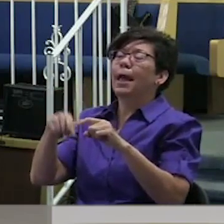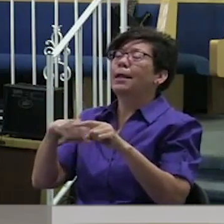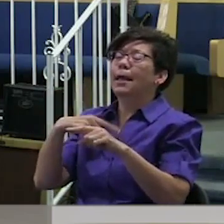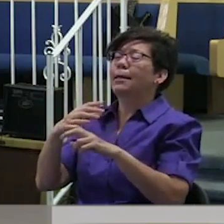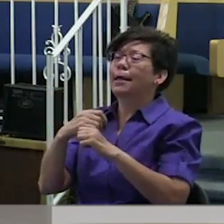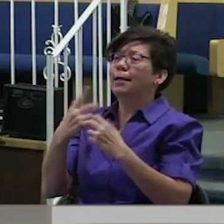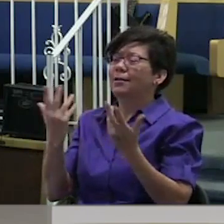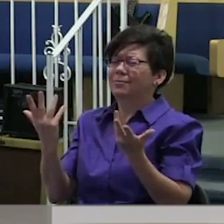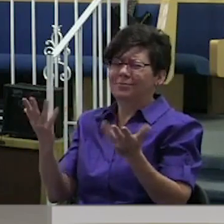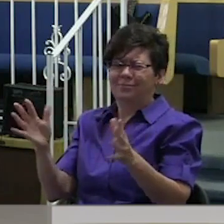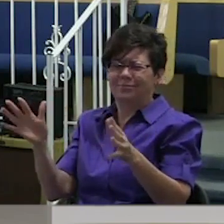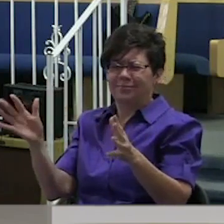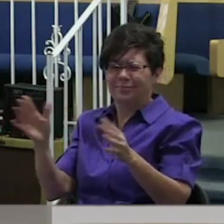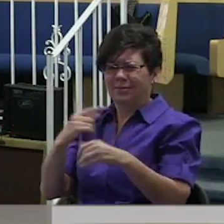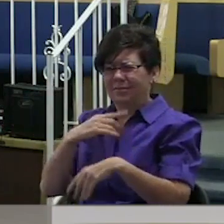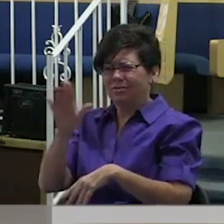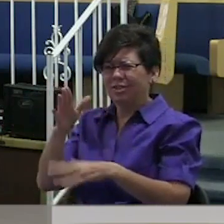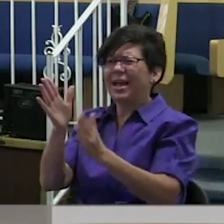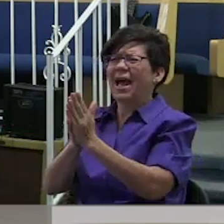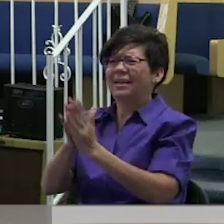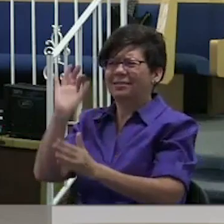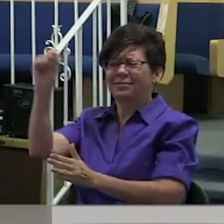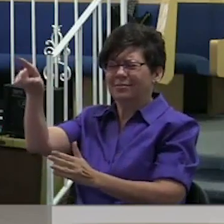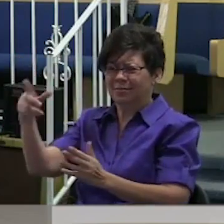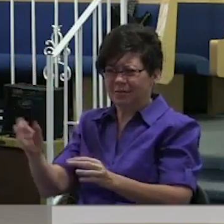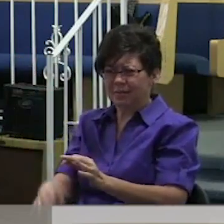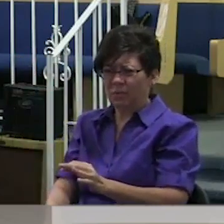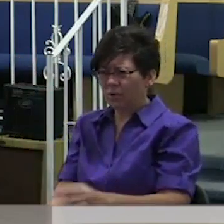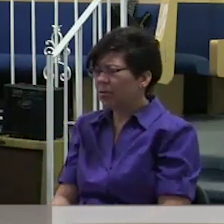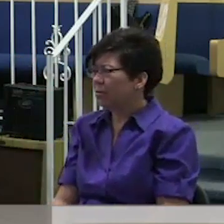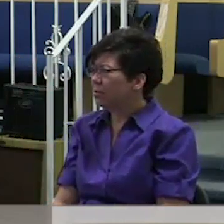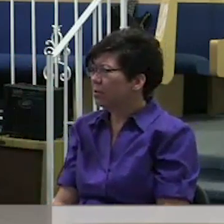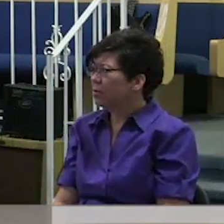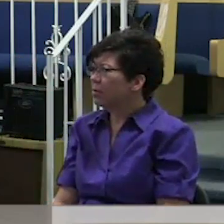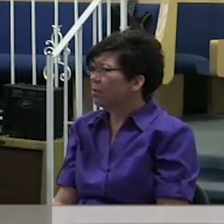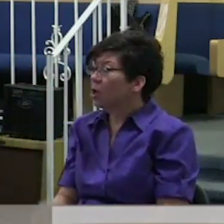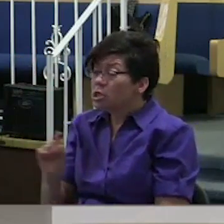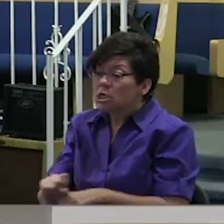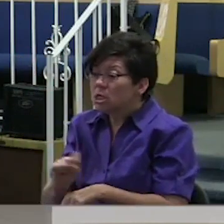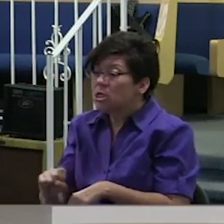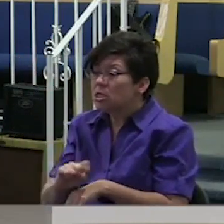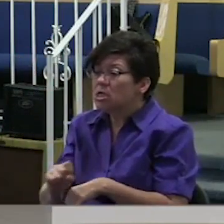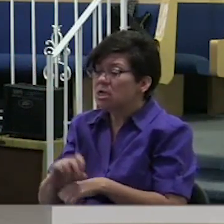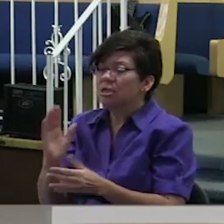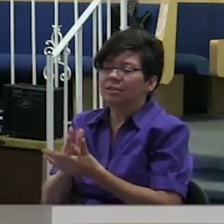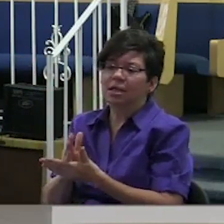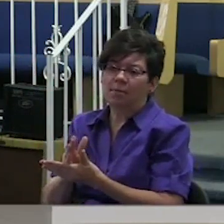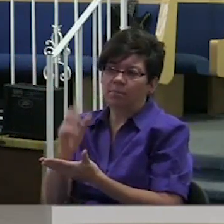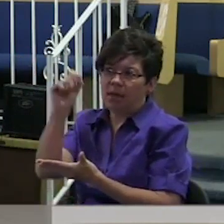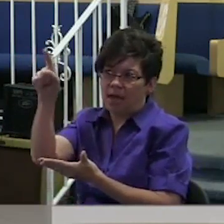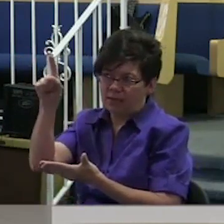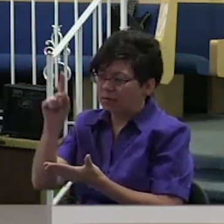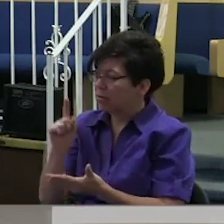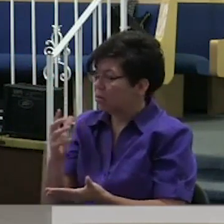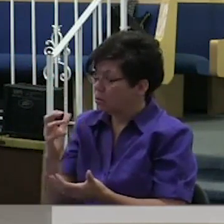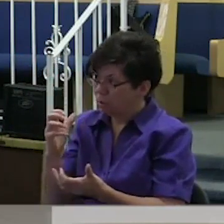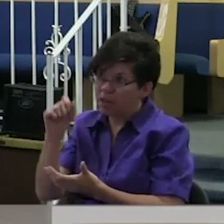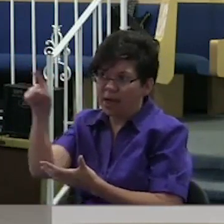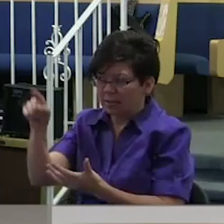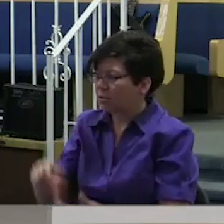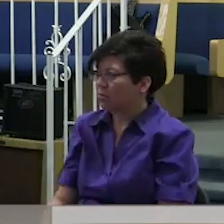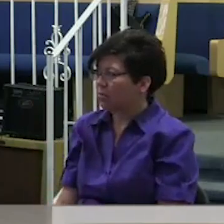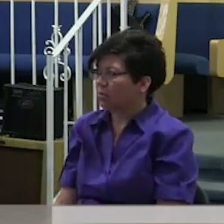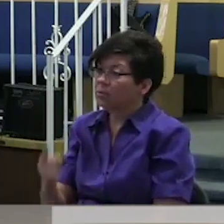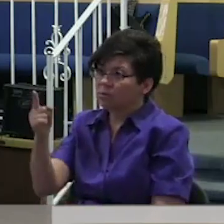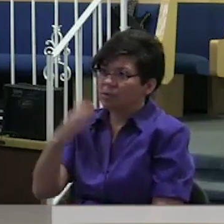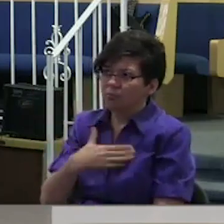can't get it. Quit working for it and ask him for it. Quit working for it. You got to ask him. If you want it, ask him.